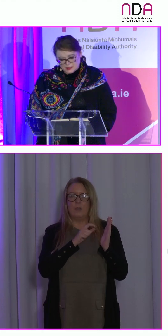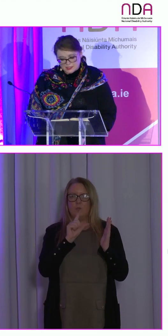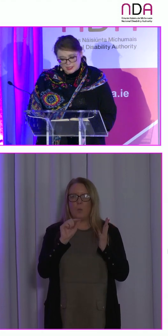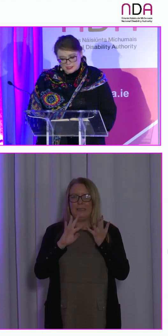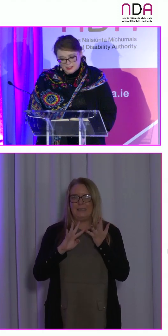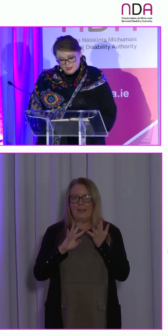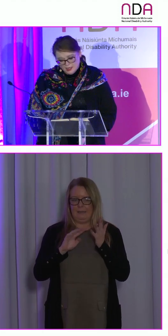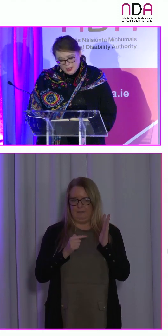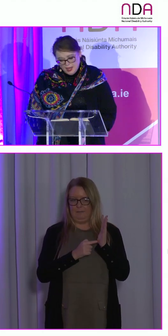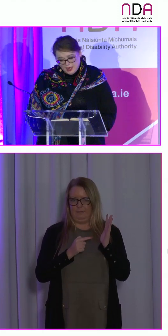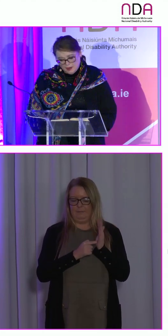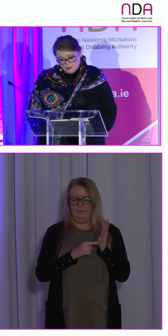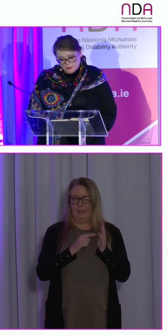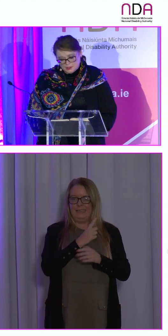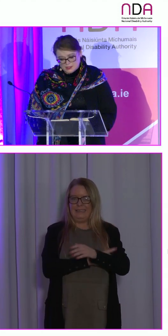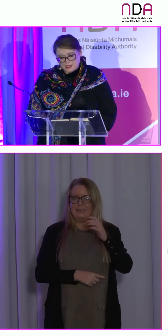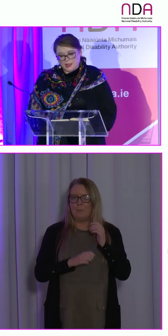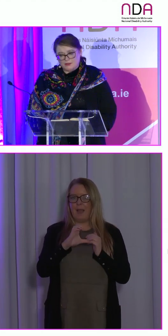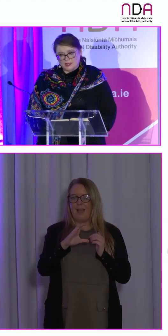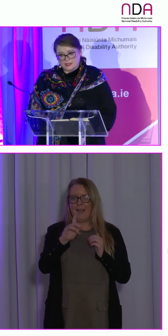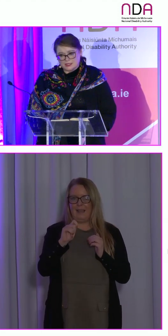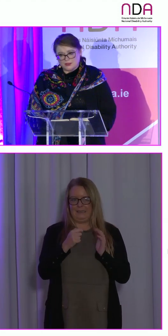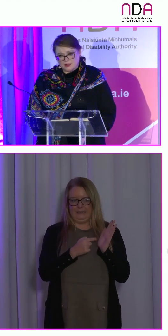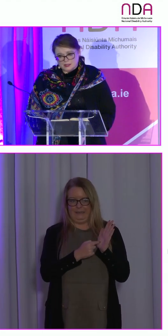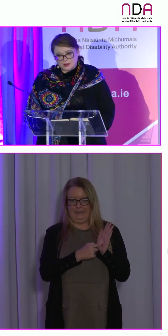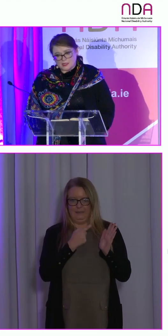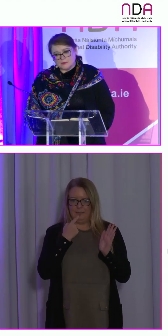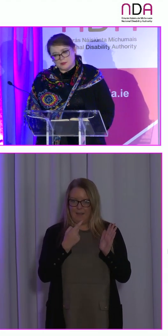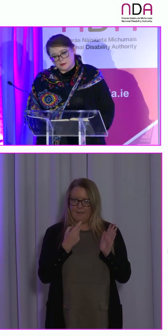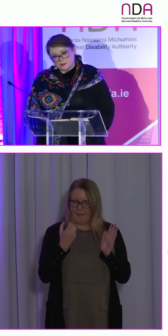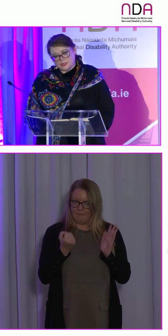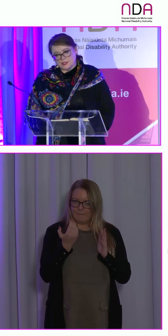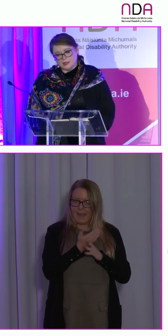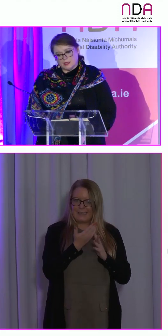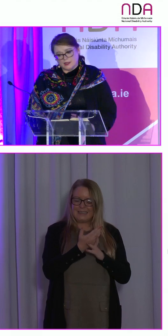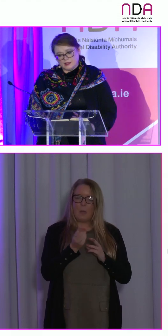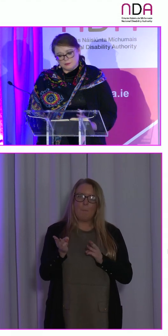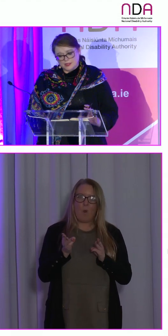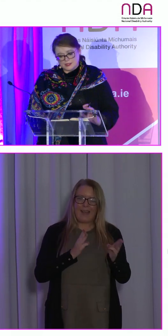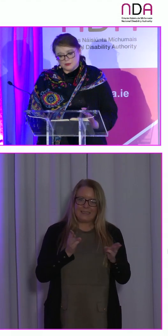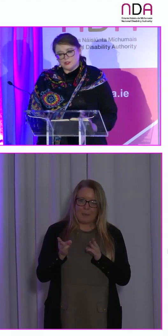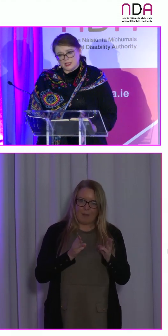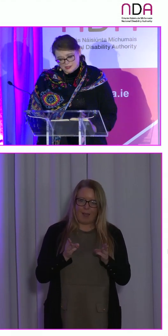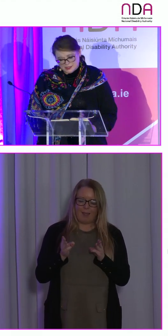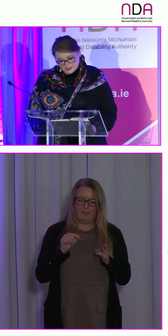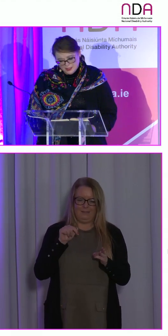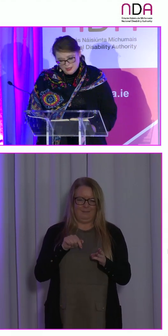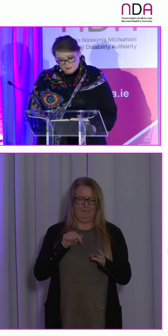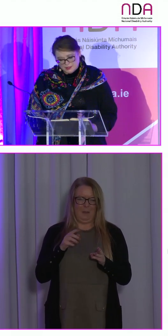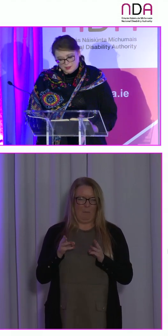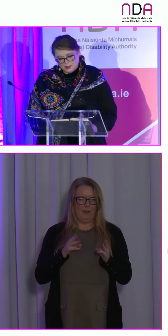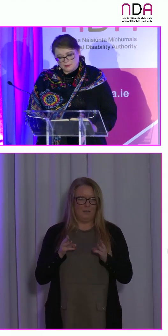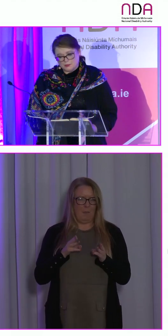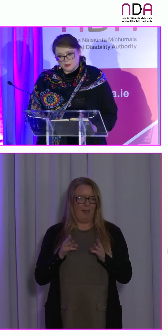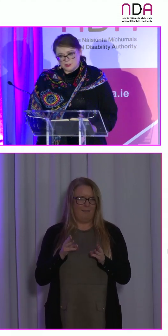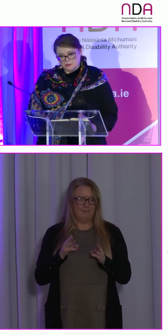of the Disability Act, which is to have access as far as is practicable, which can bring its own challenges. But